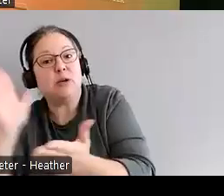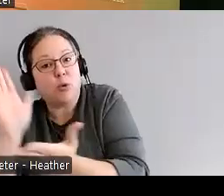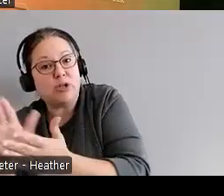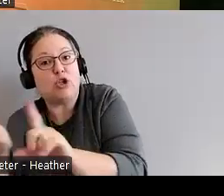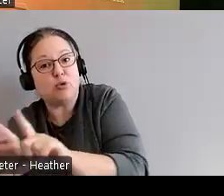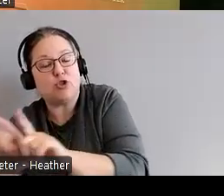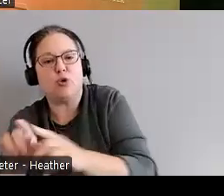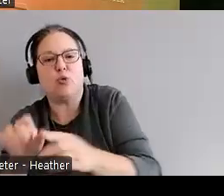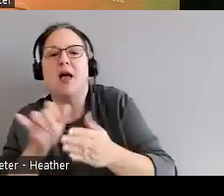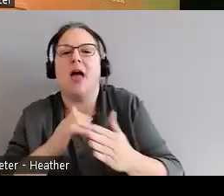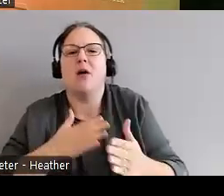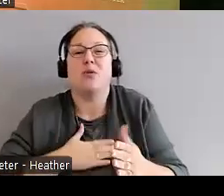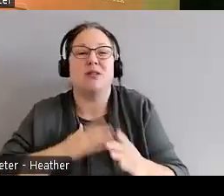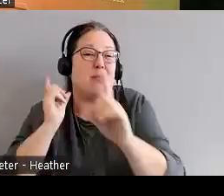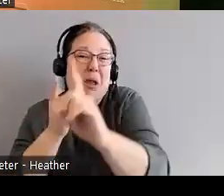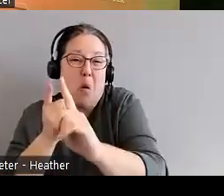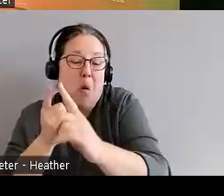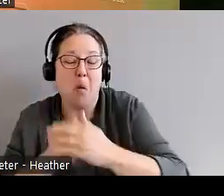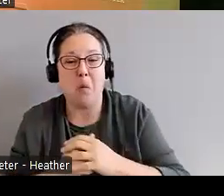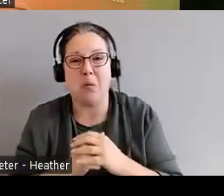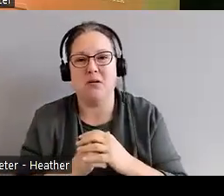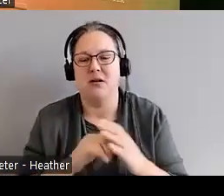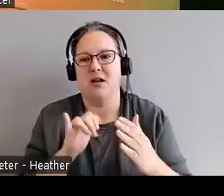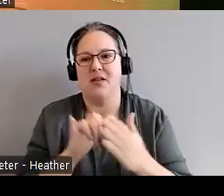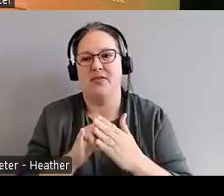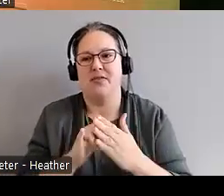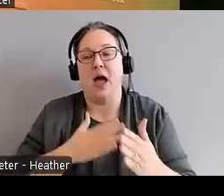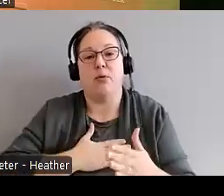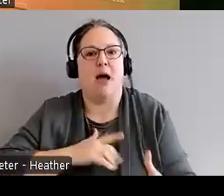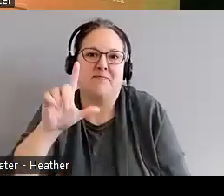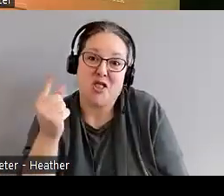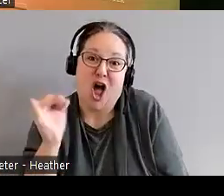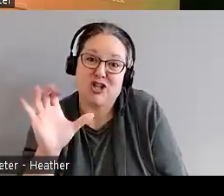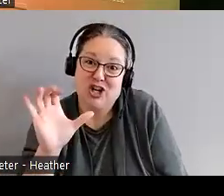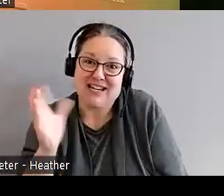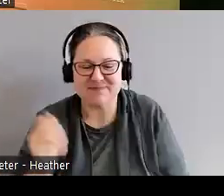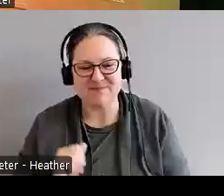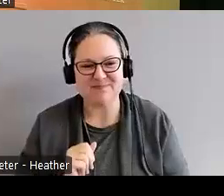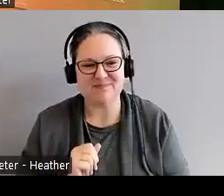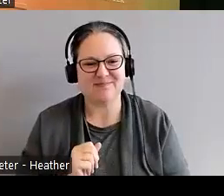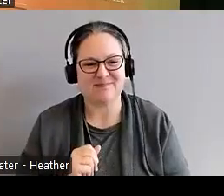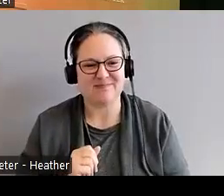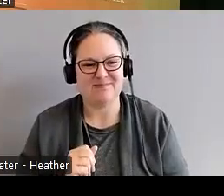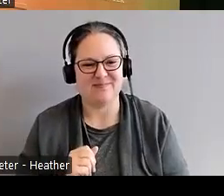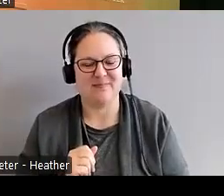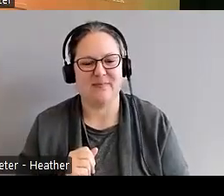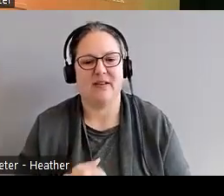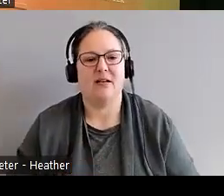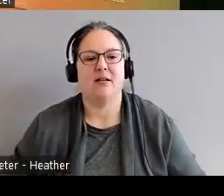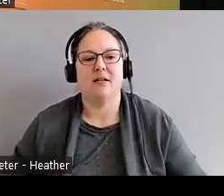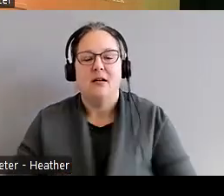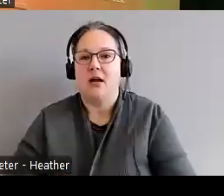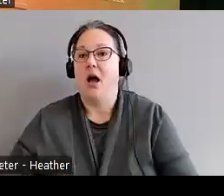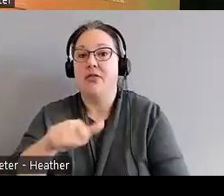of prolong the kind of logic that I was developing. Okay. Another reason as to why I was